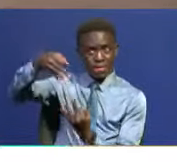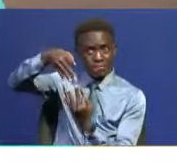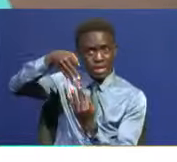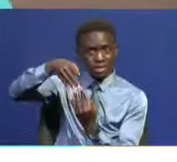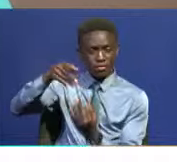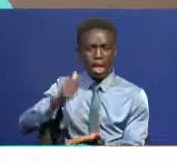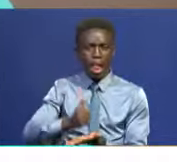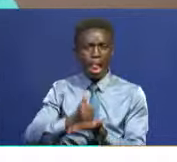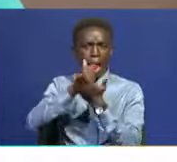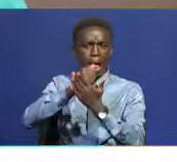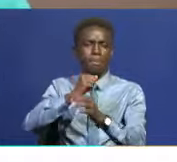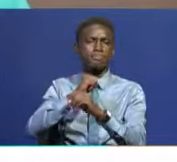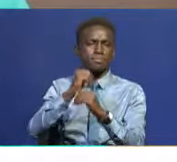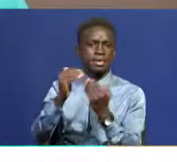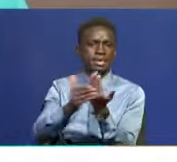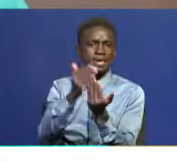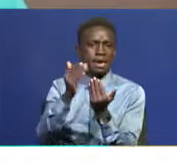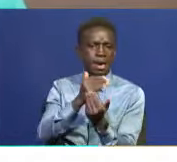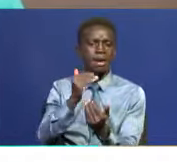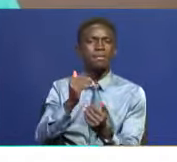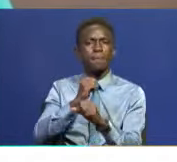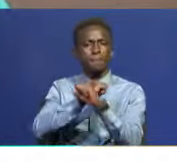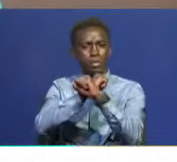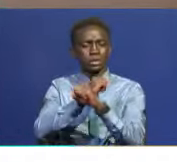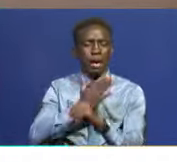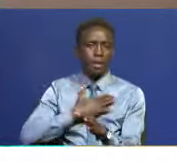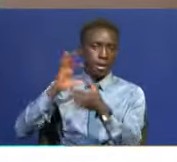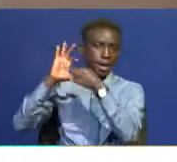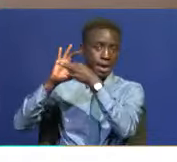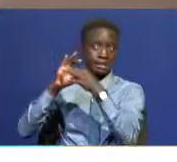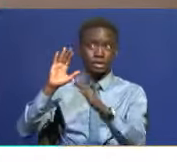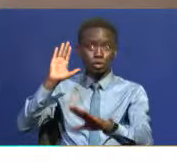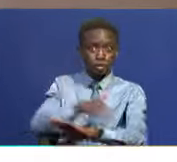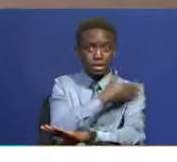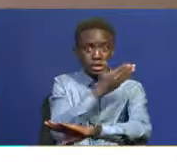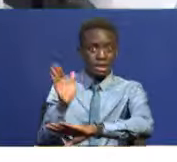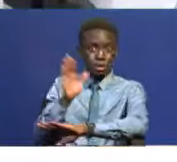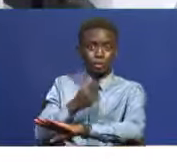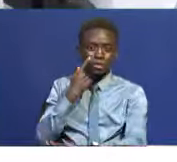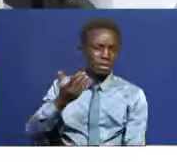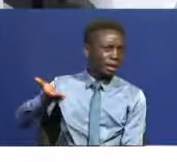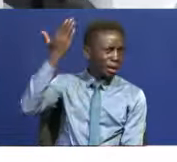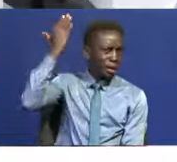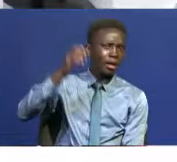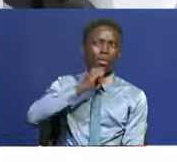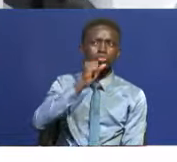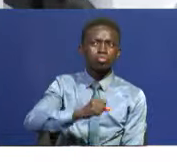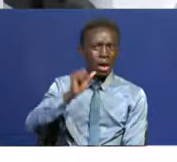our grandmothers were singing, you've seen in these stages, most of our children are still singing the same song.